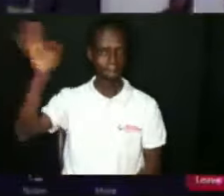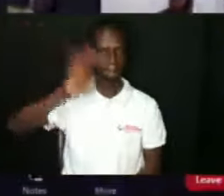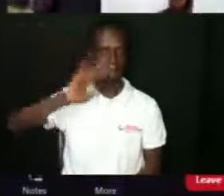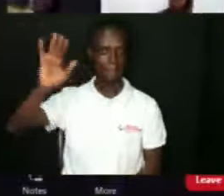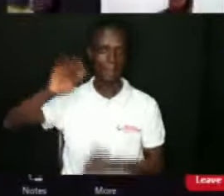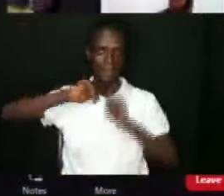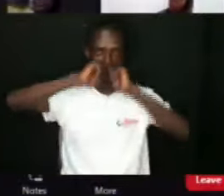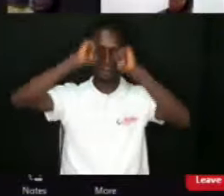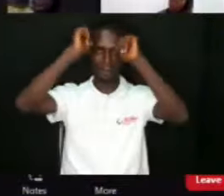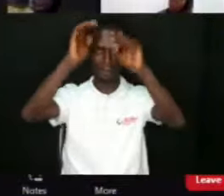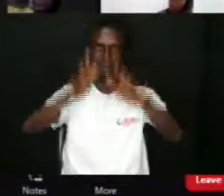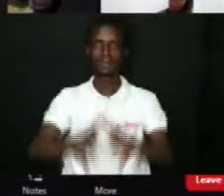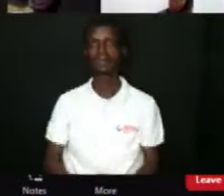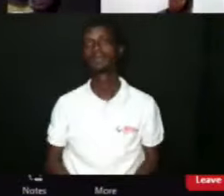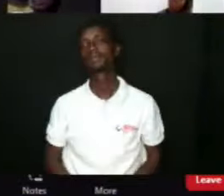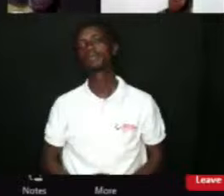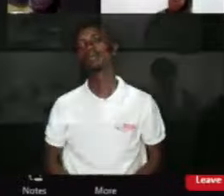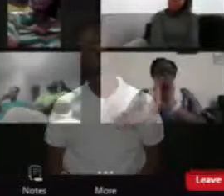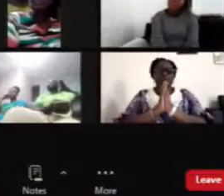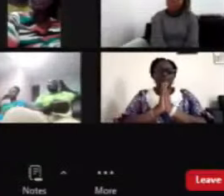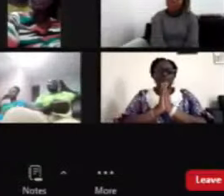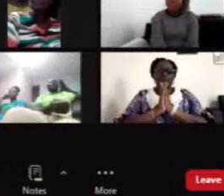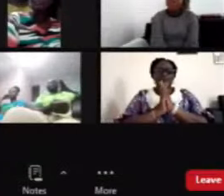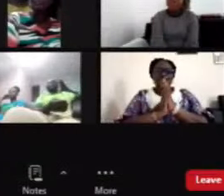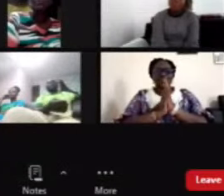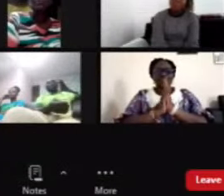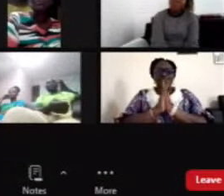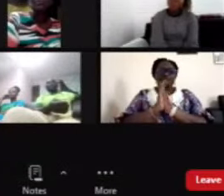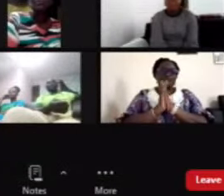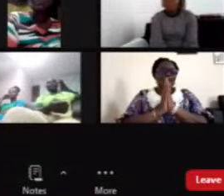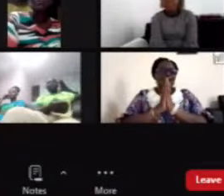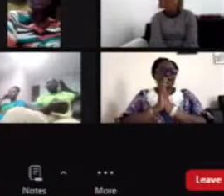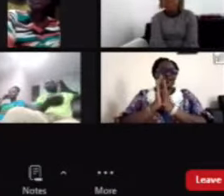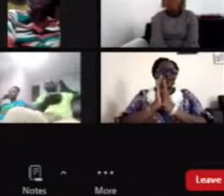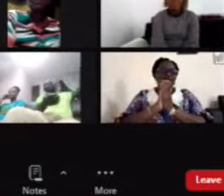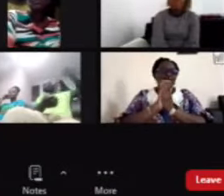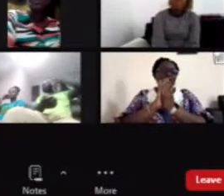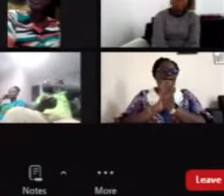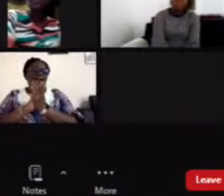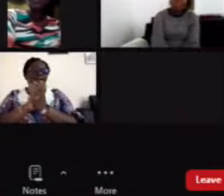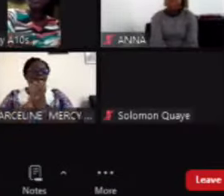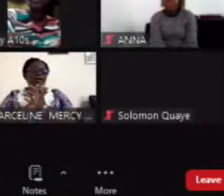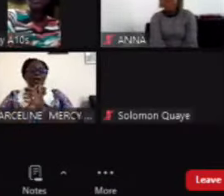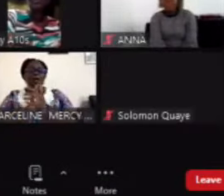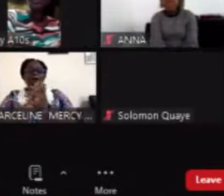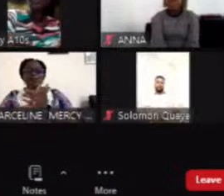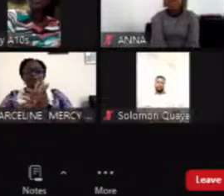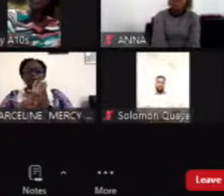Swap, and it's so bad.